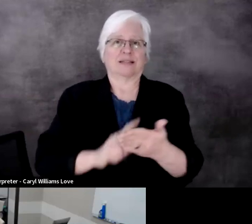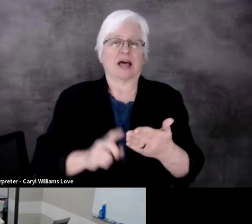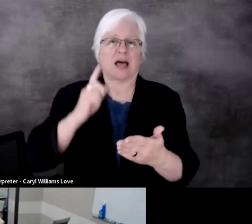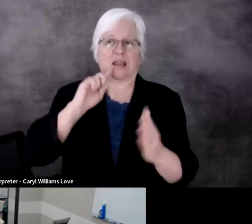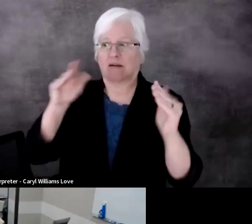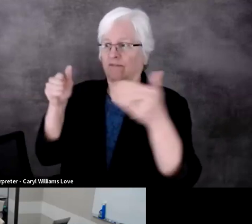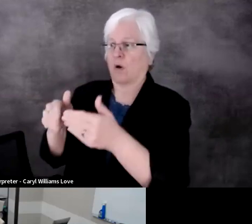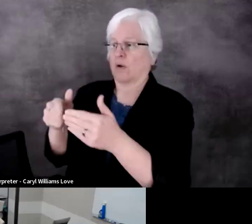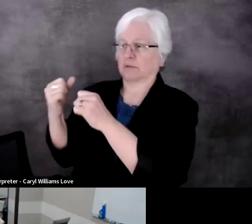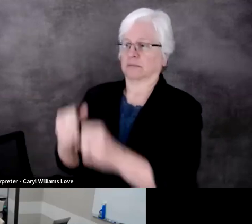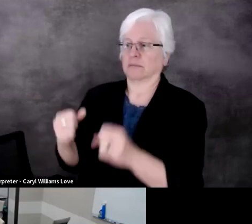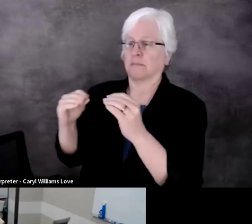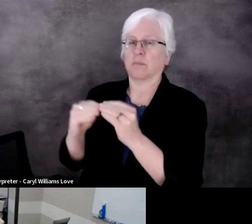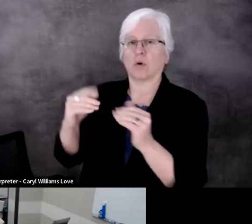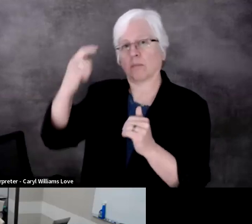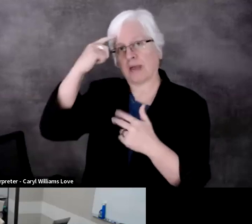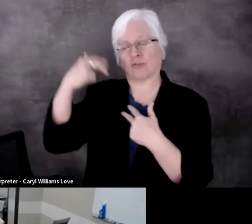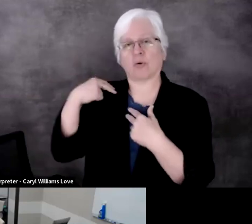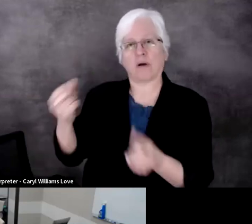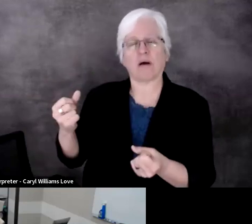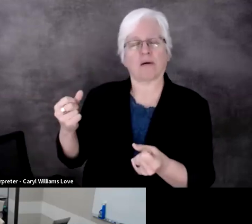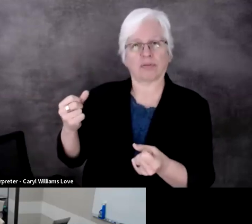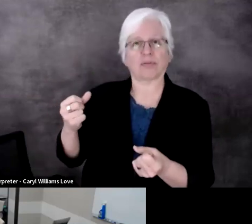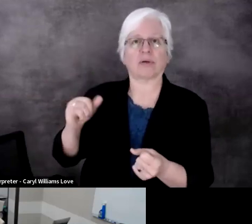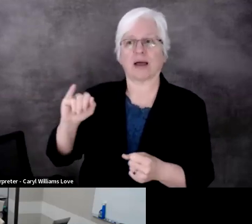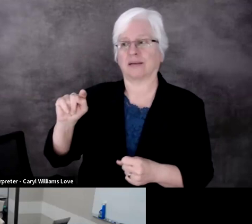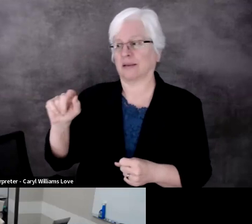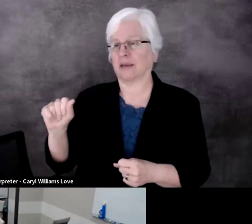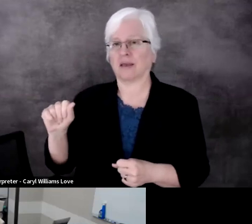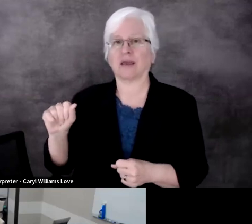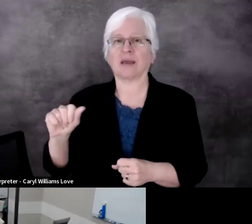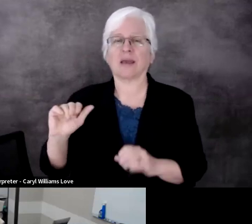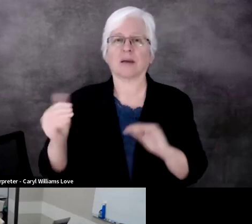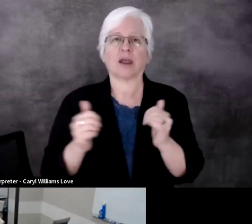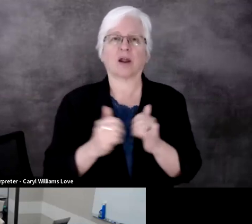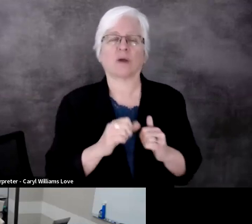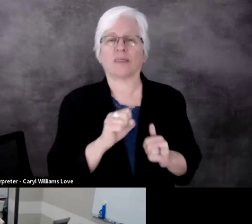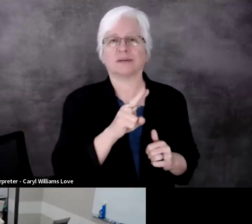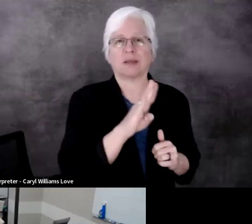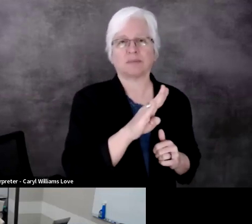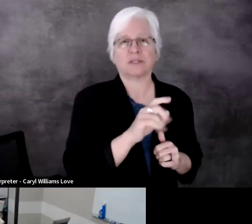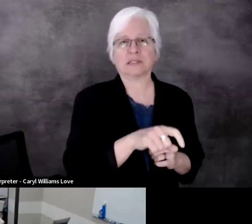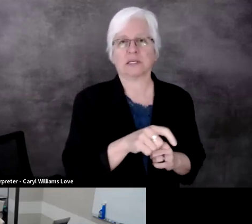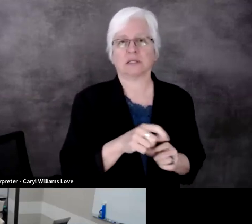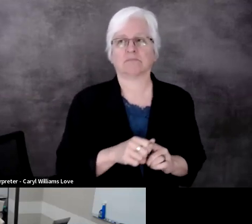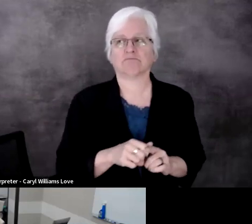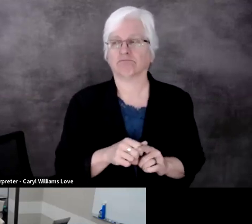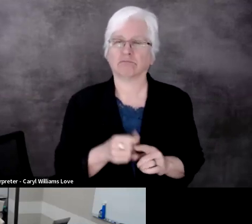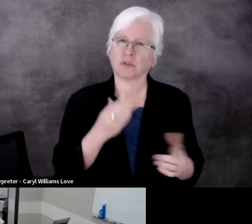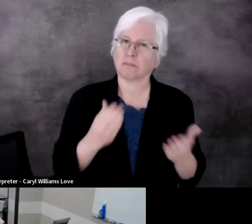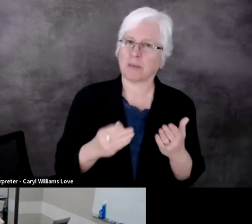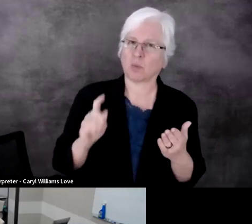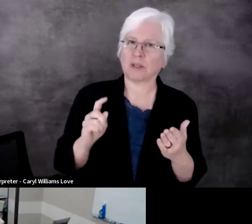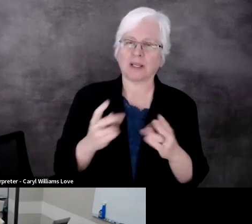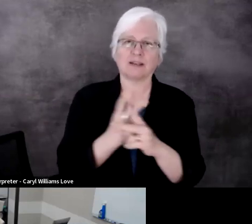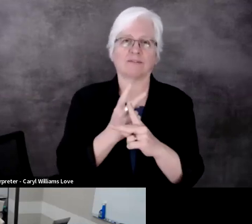health ITA needs than the substance use needs. And that maybe what we need to do is to figure out a way to